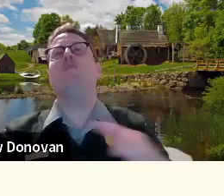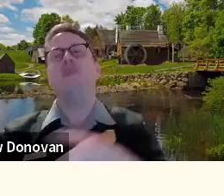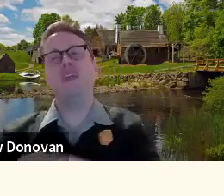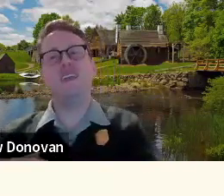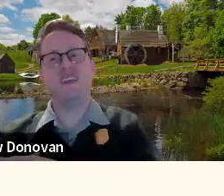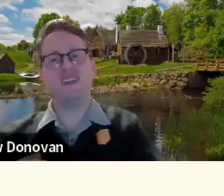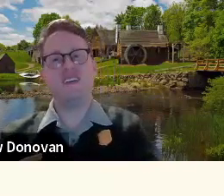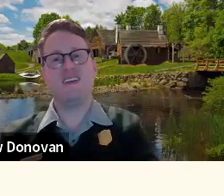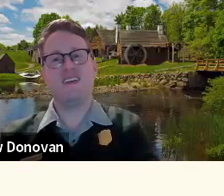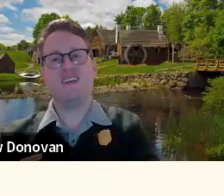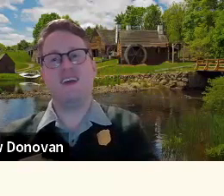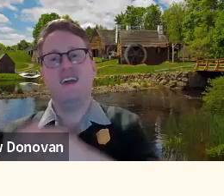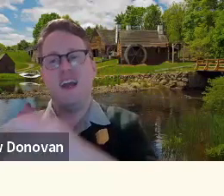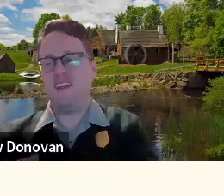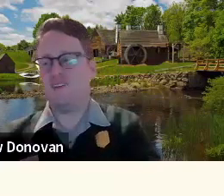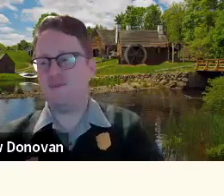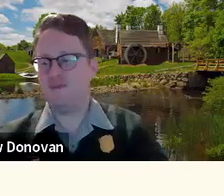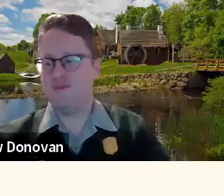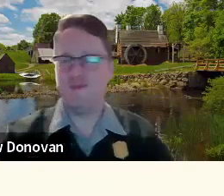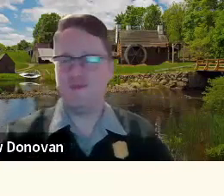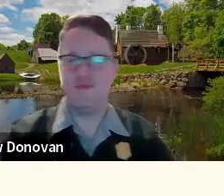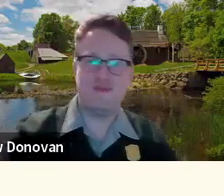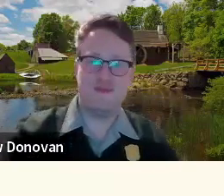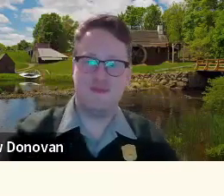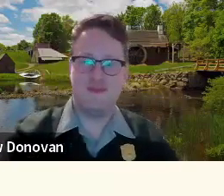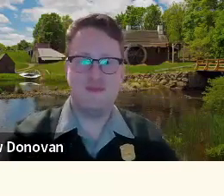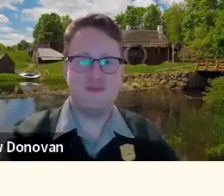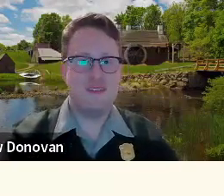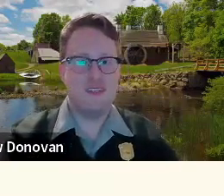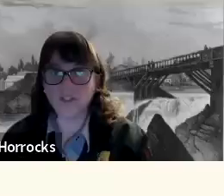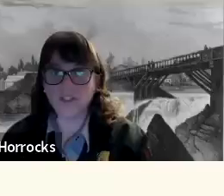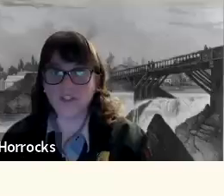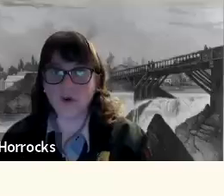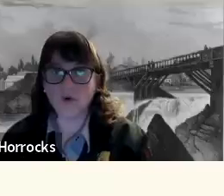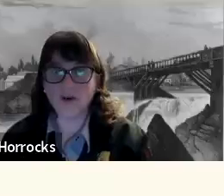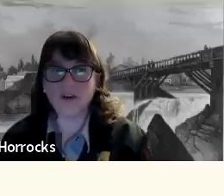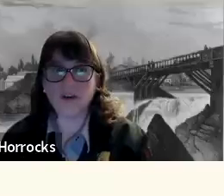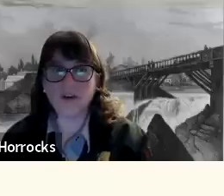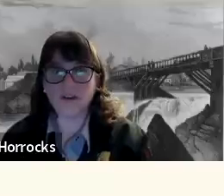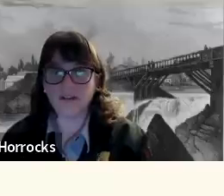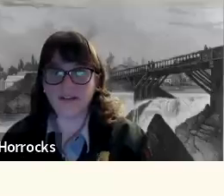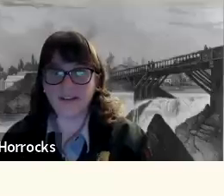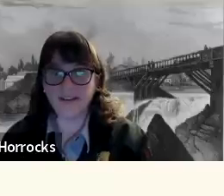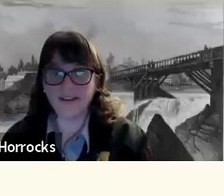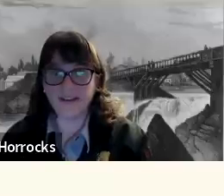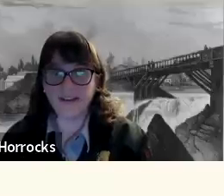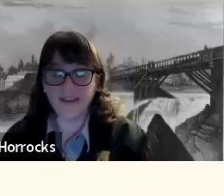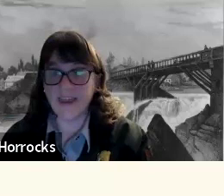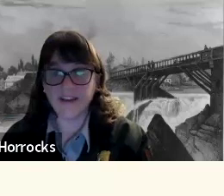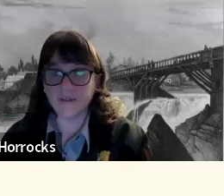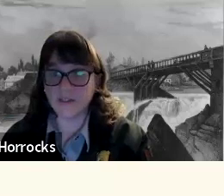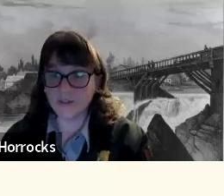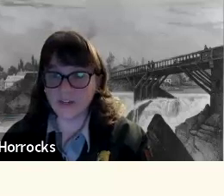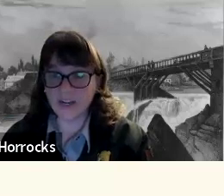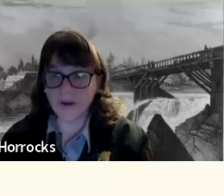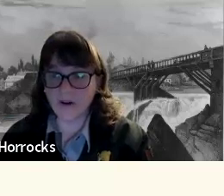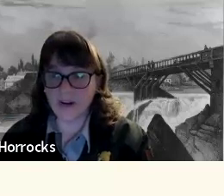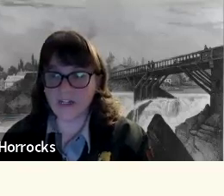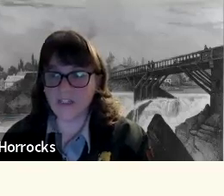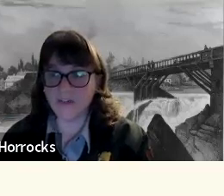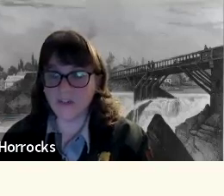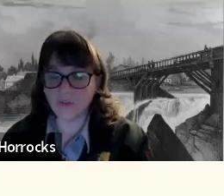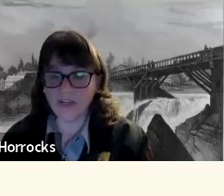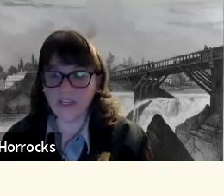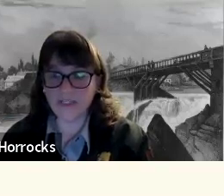to start making an item? I think what's so... Yeah, great point. Thank you, Kathy. Yeah, what's so great about